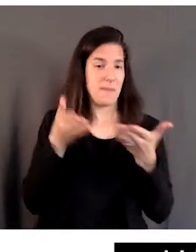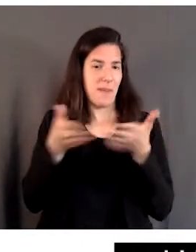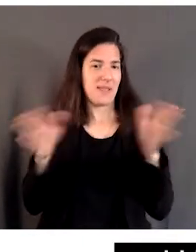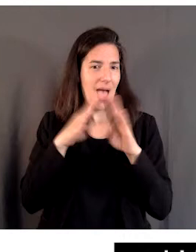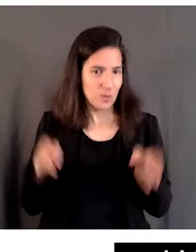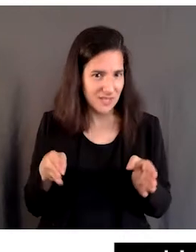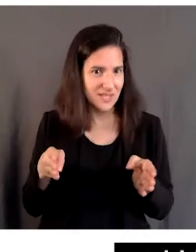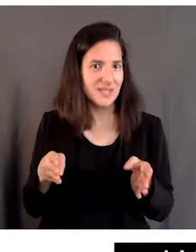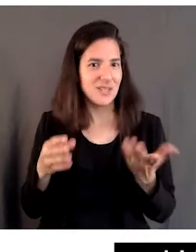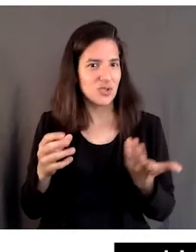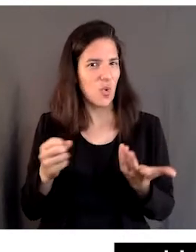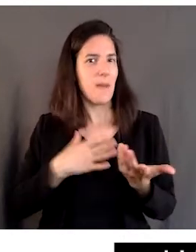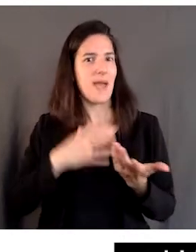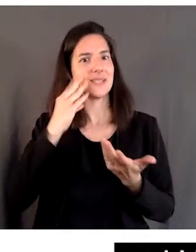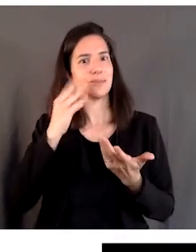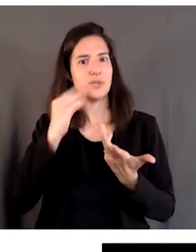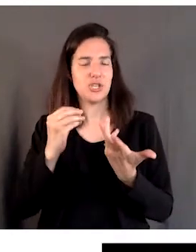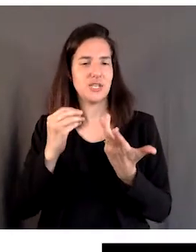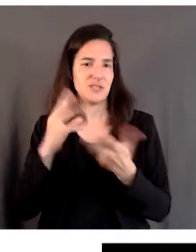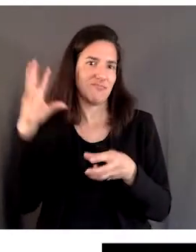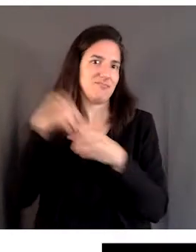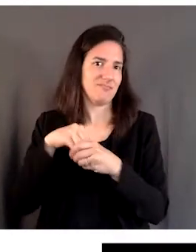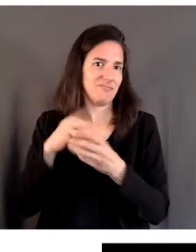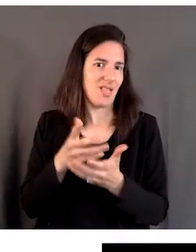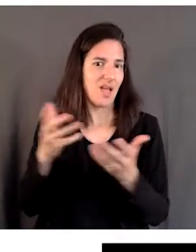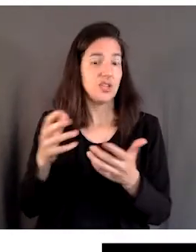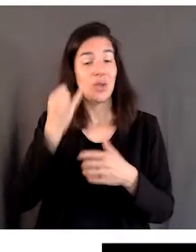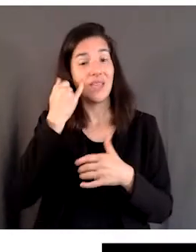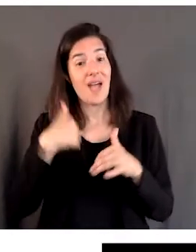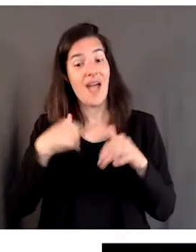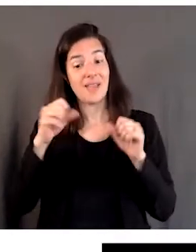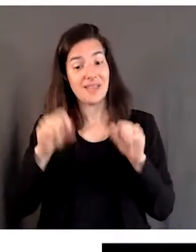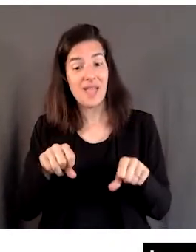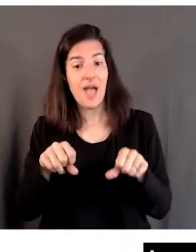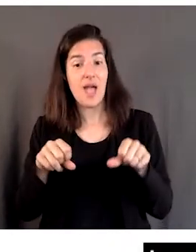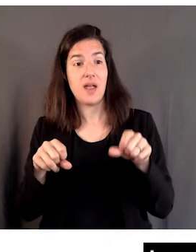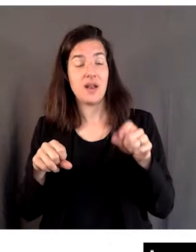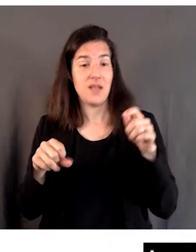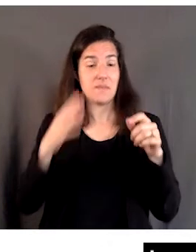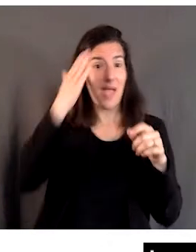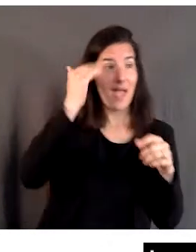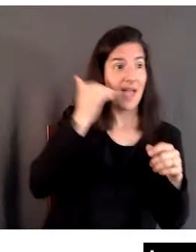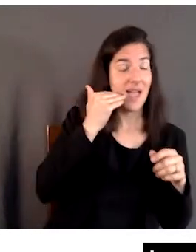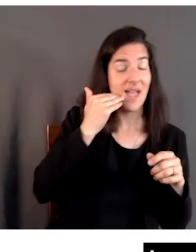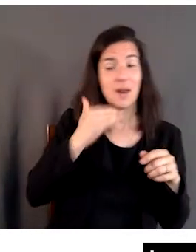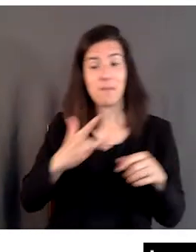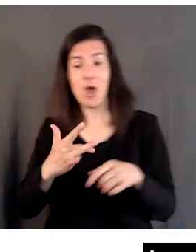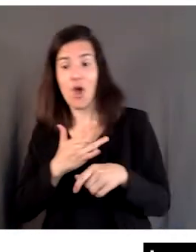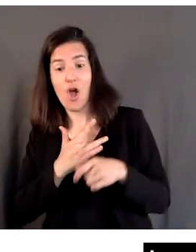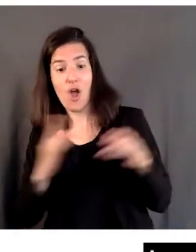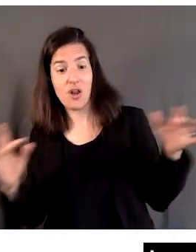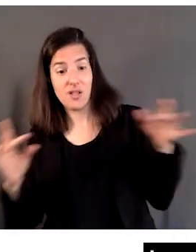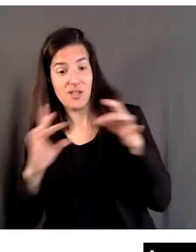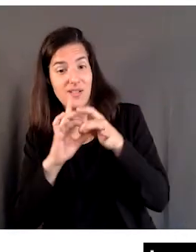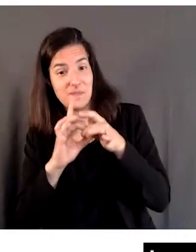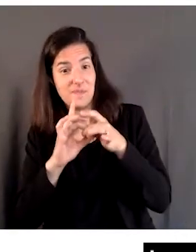about my experiences. And so if I can get to a place and space where my head and my heart are aligned at my place of